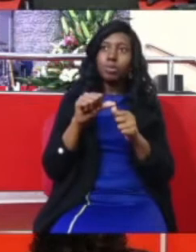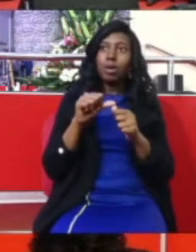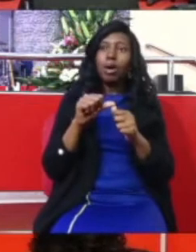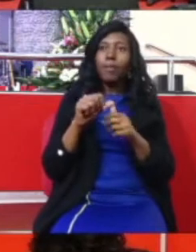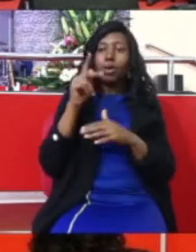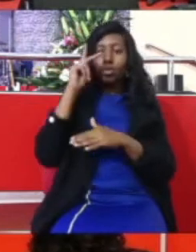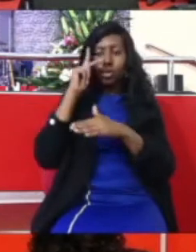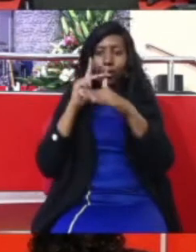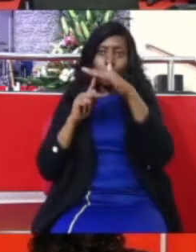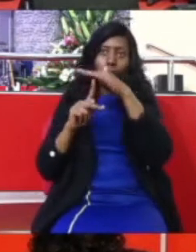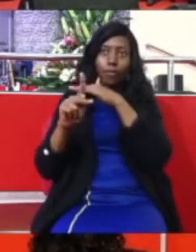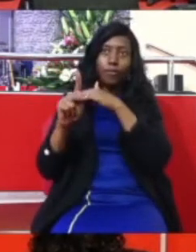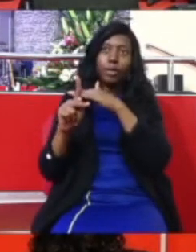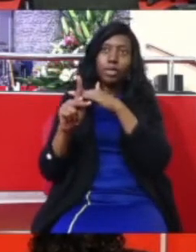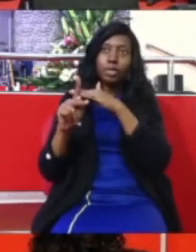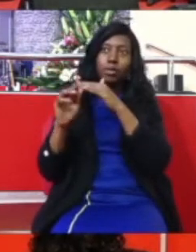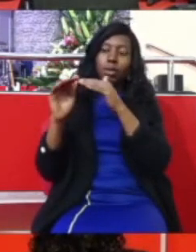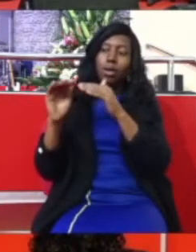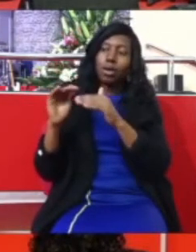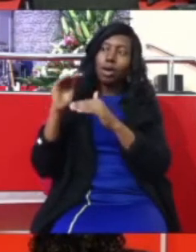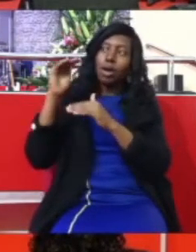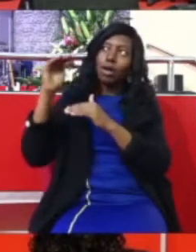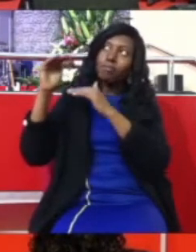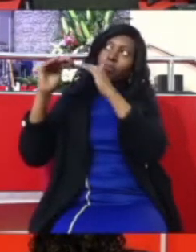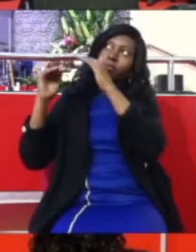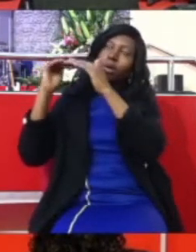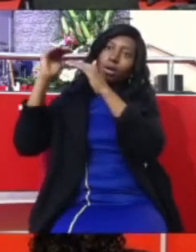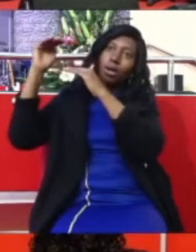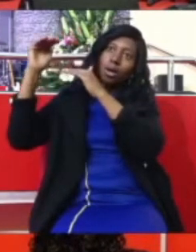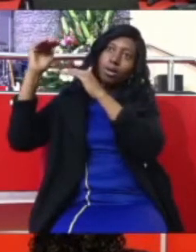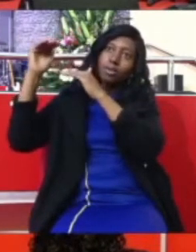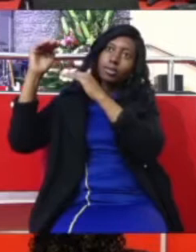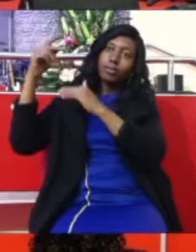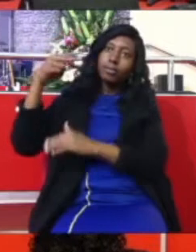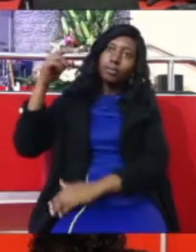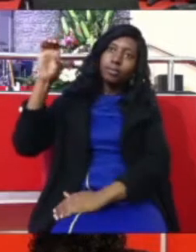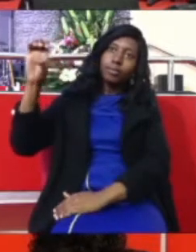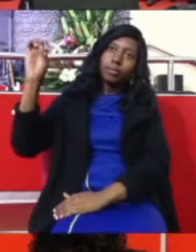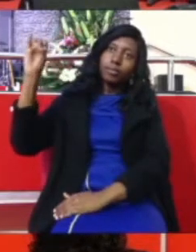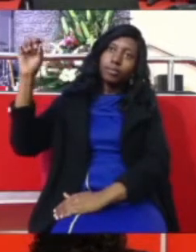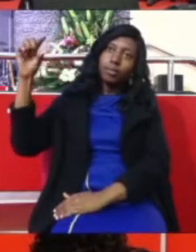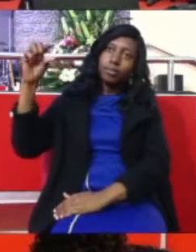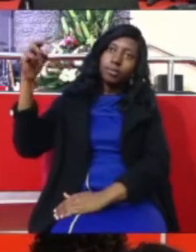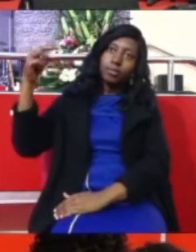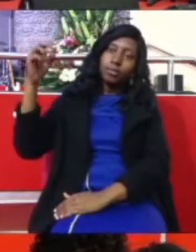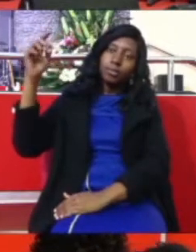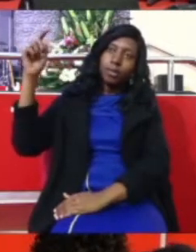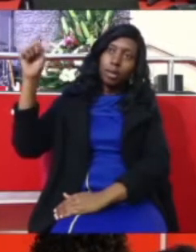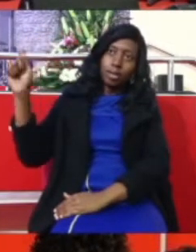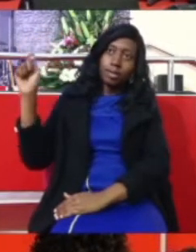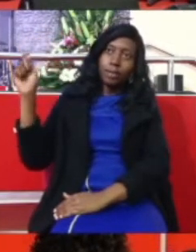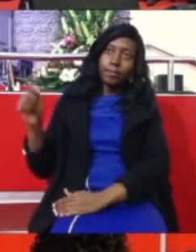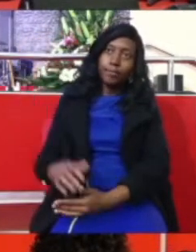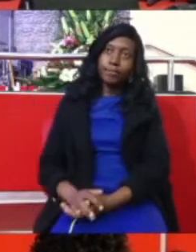was taken from one height to another. And when you get to the last height that he got, he said he could no longer walk now.